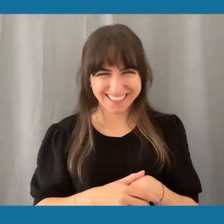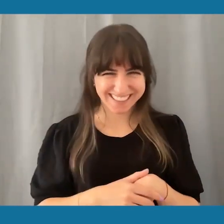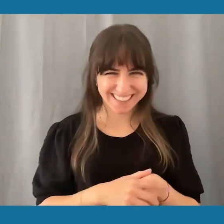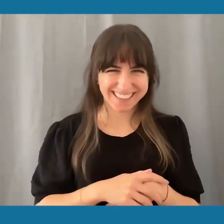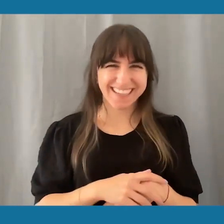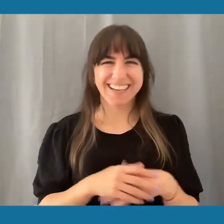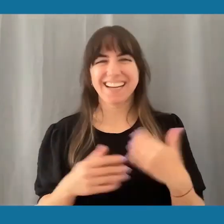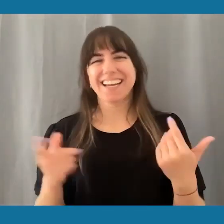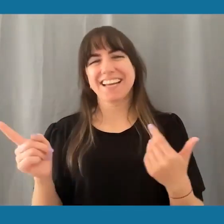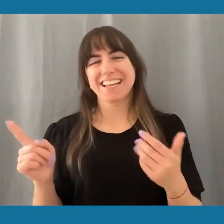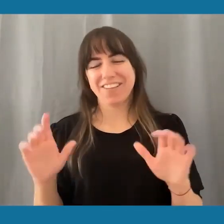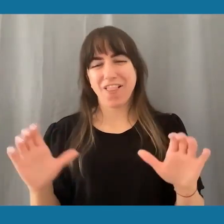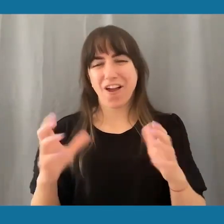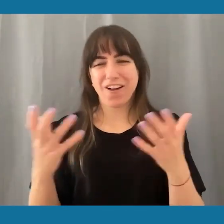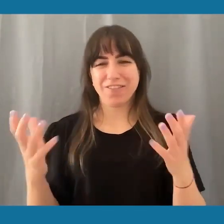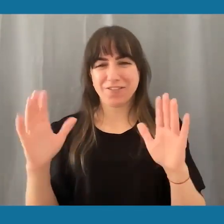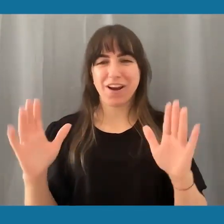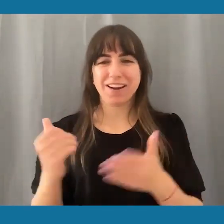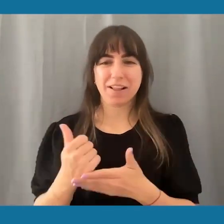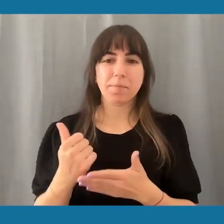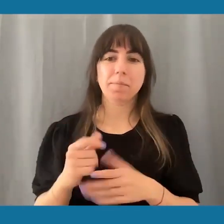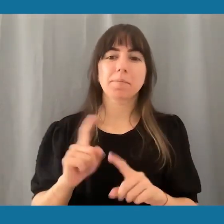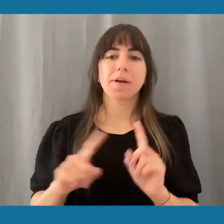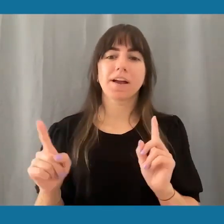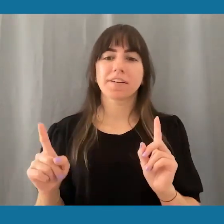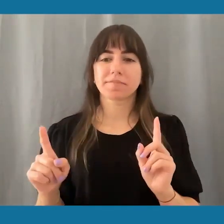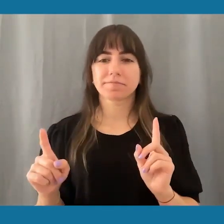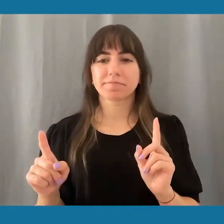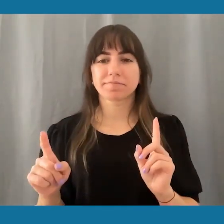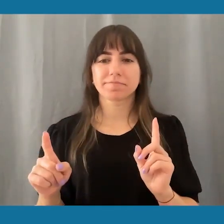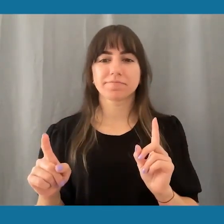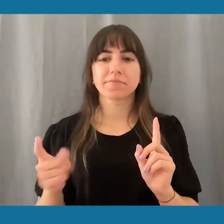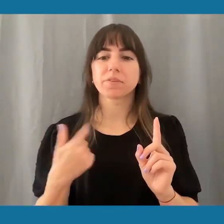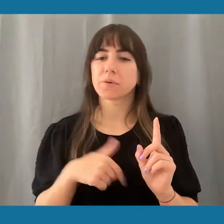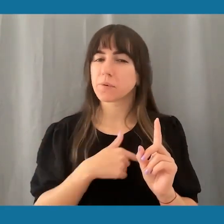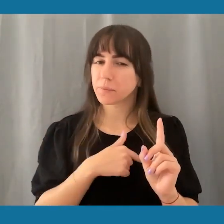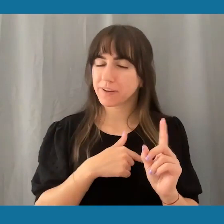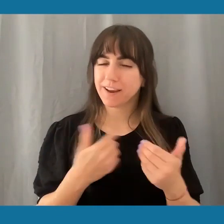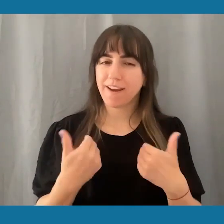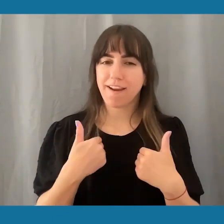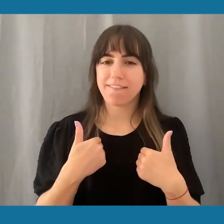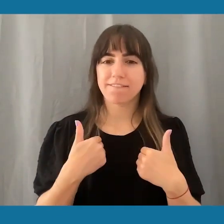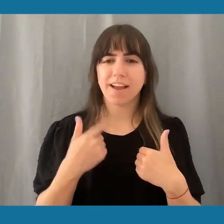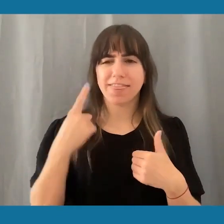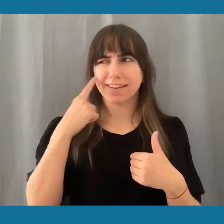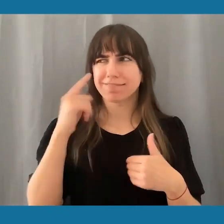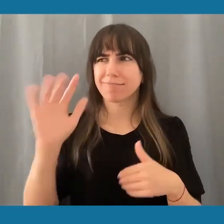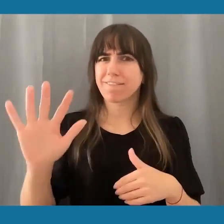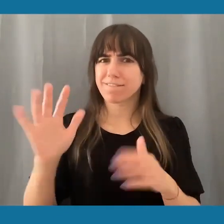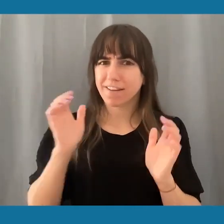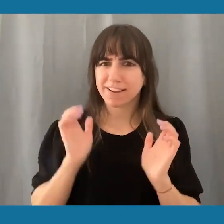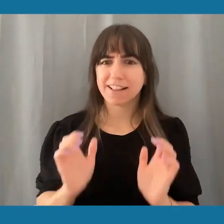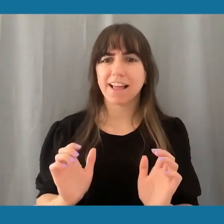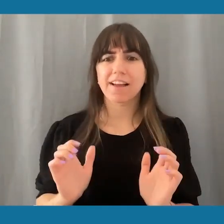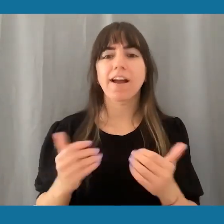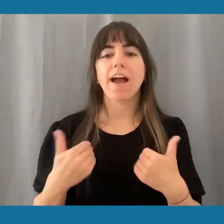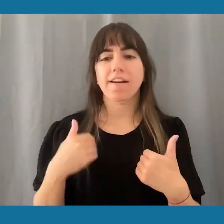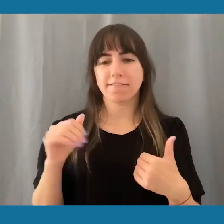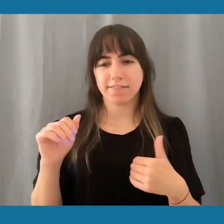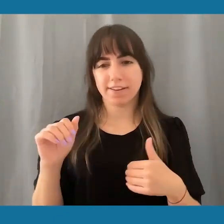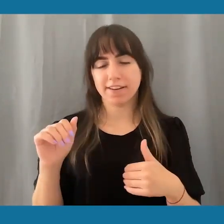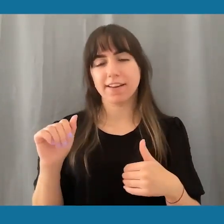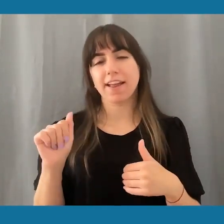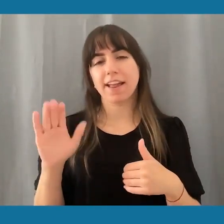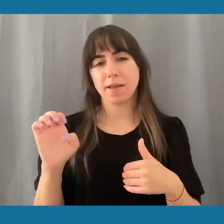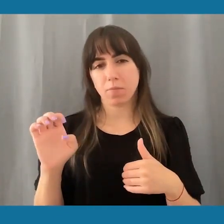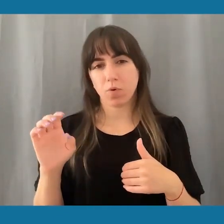5 clients that have an Able account there. And it also has benefited them significantly, and of course, sheltered